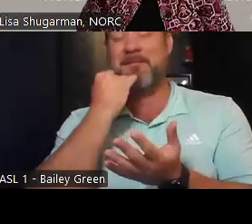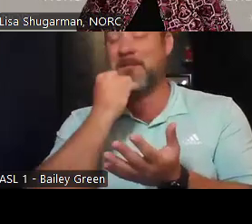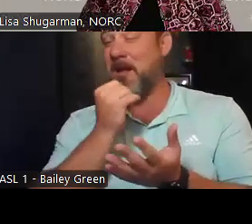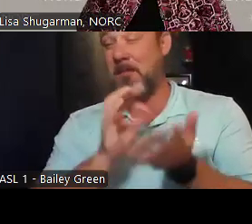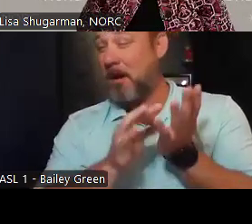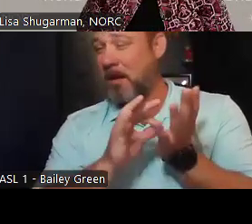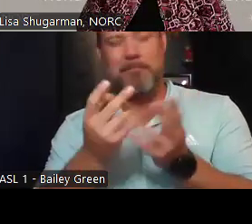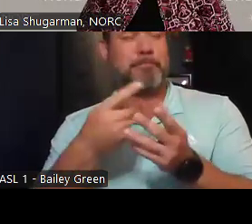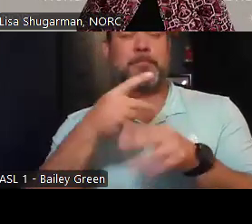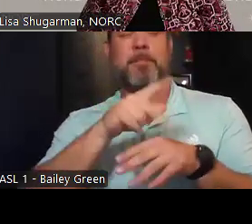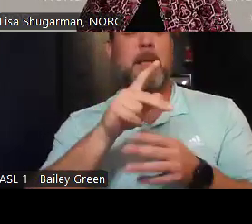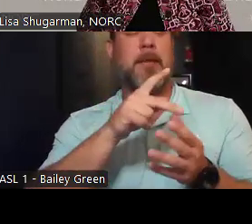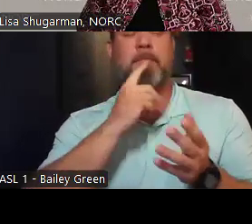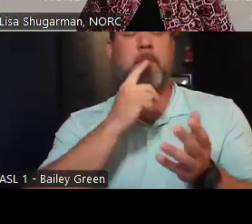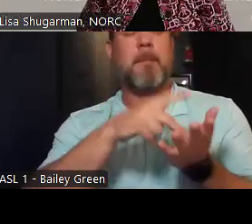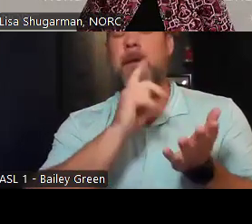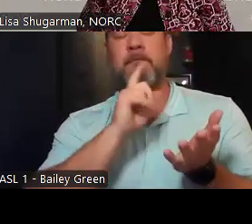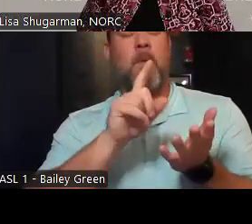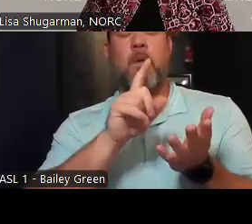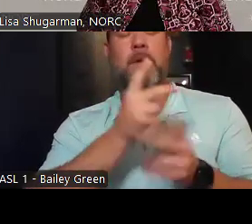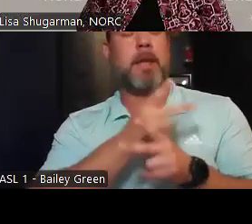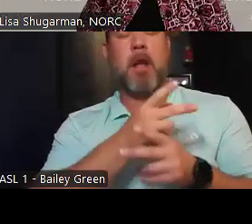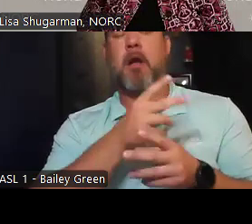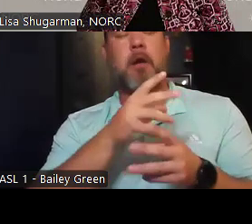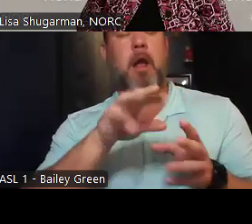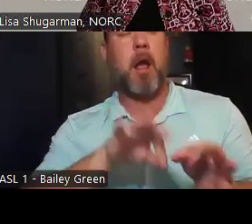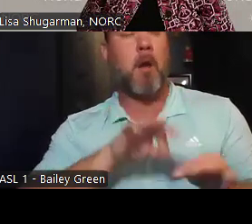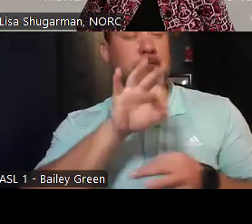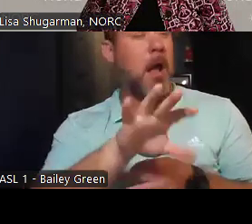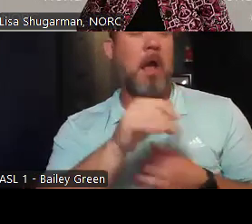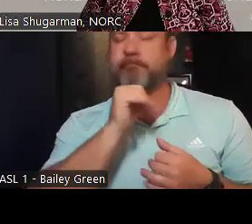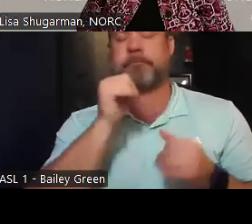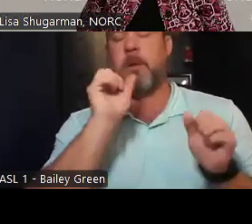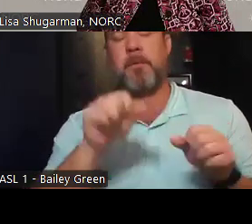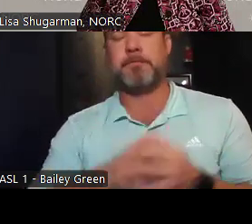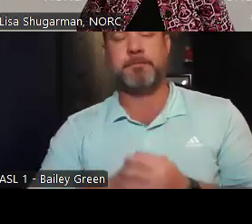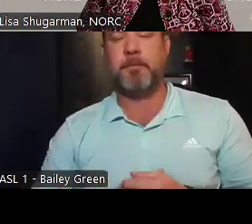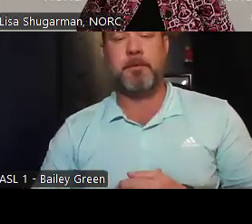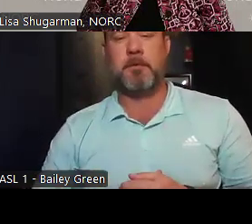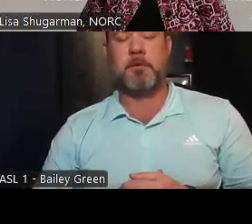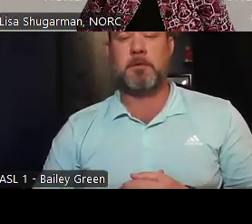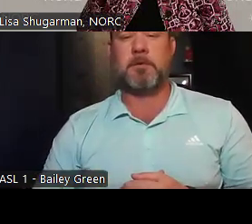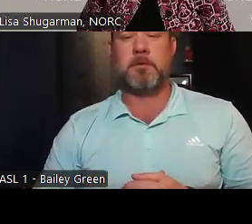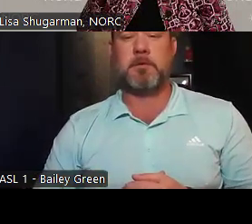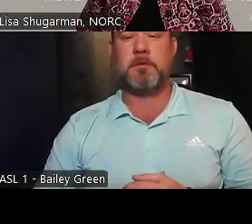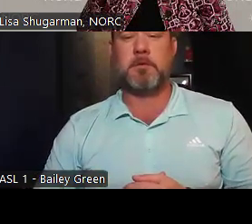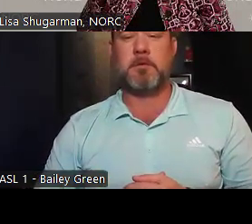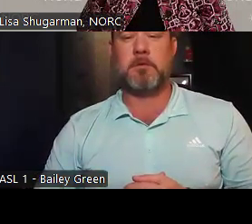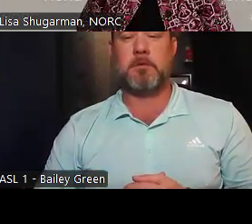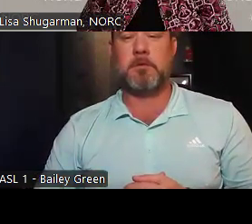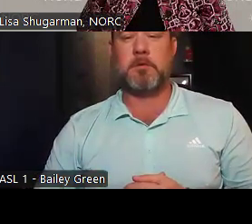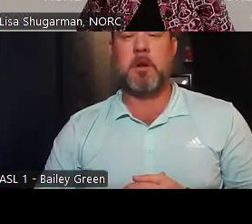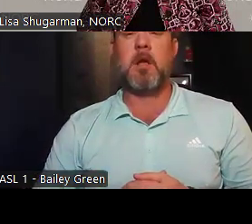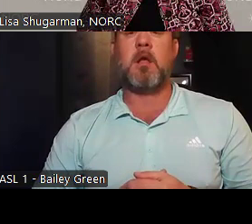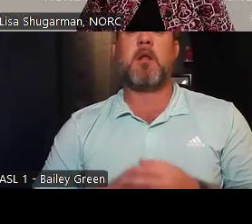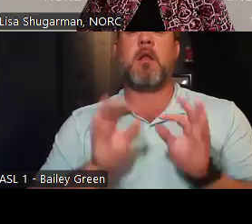paying for caregiving out of pocket is unattainable for a lot of participants. And finally, family caregivers. We